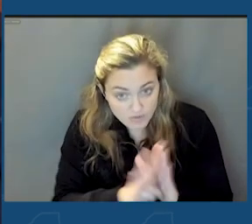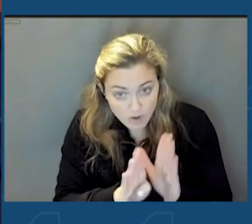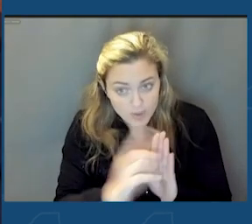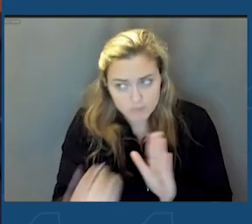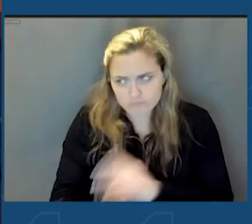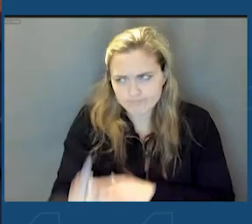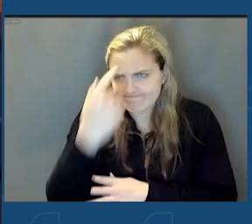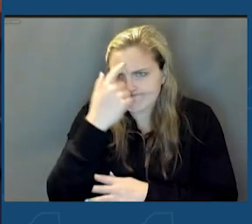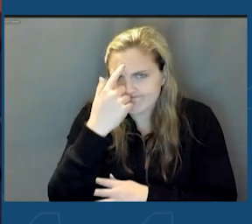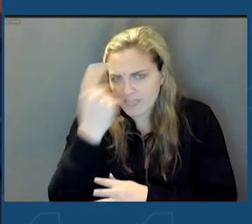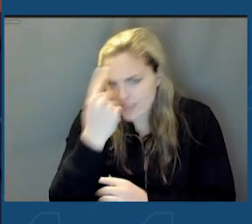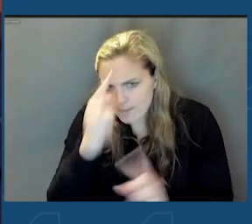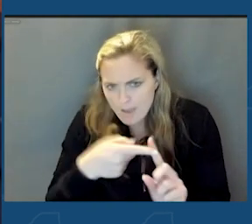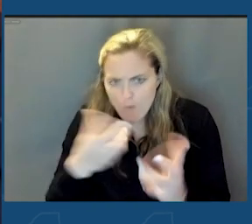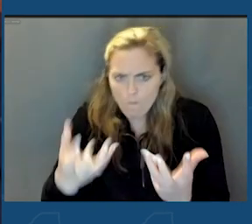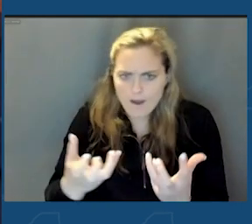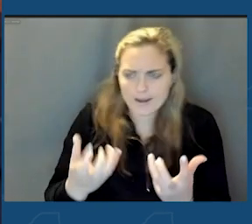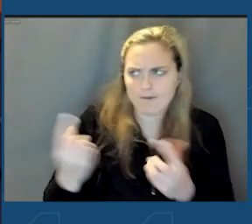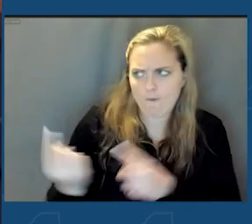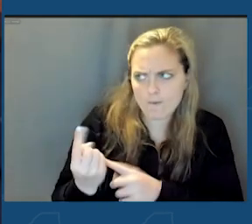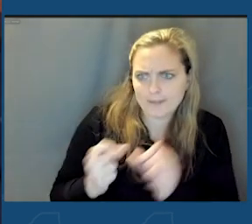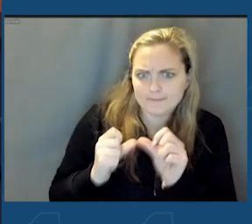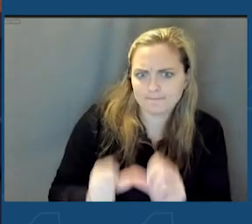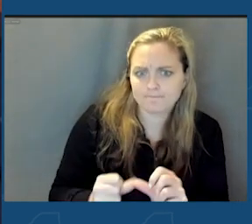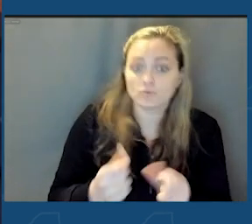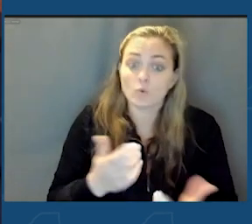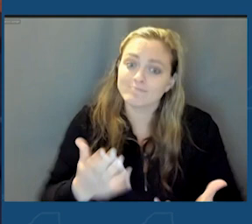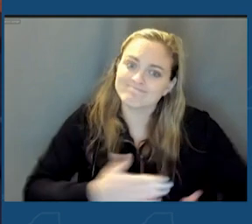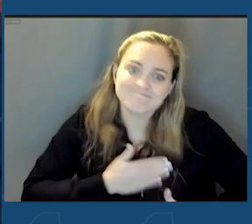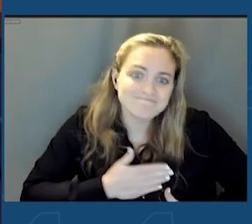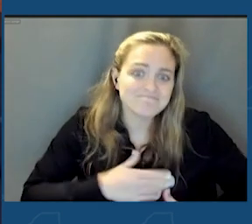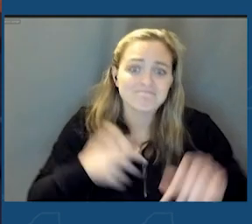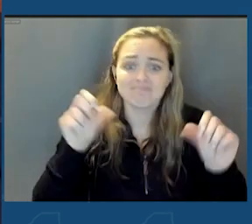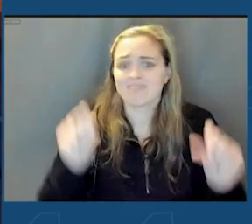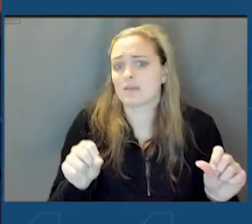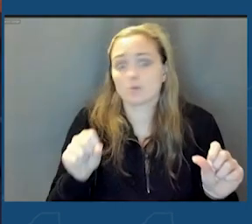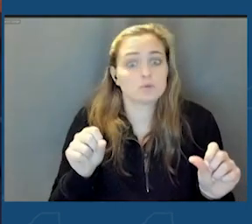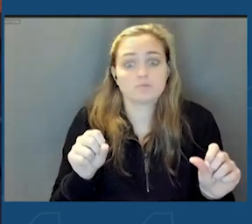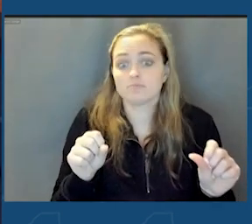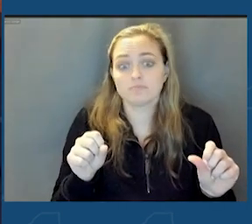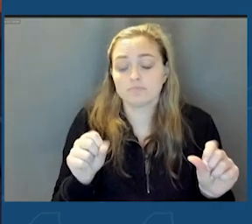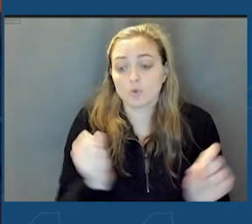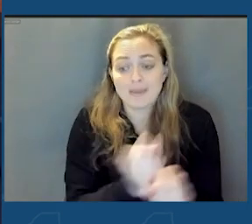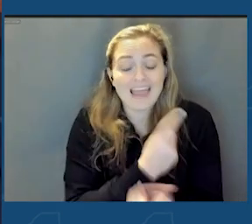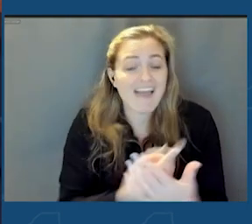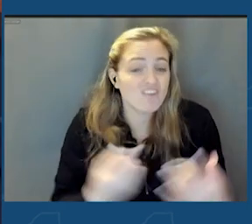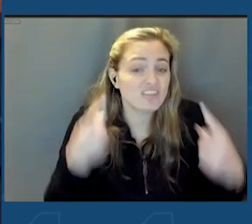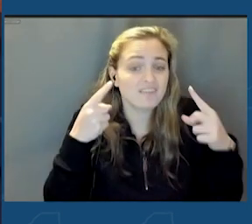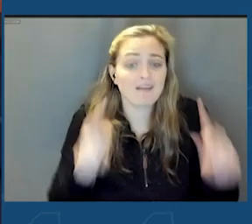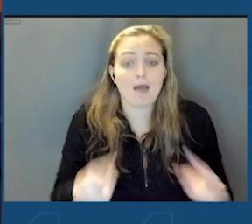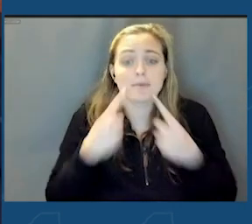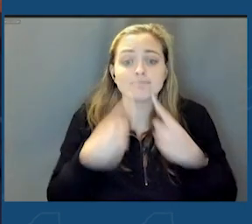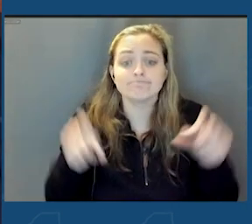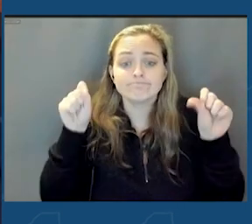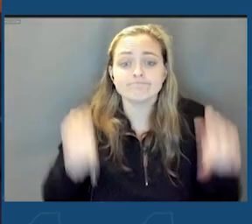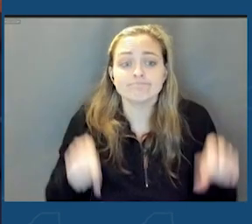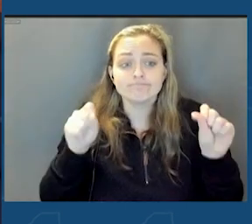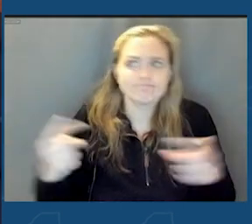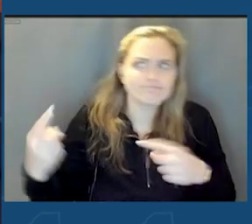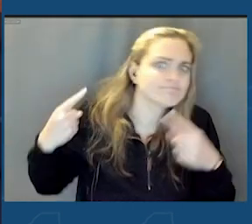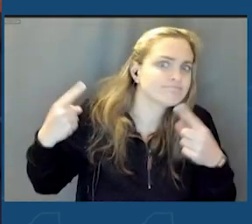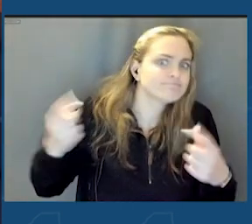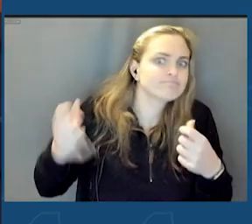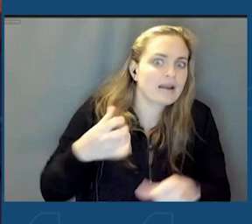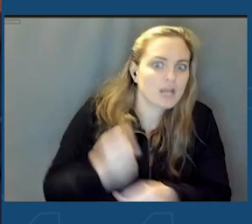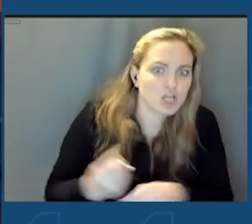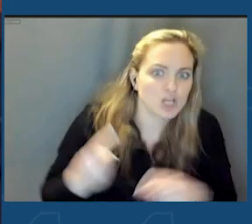minds for East Harlem. So we are so pleased to be able to make everything that we have heard over the years